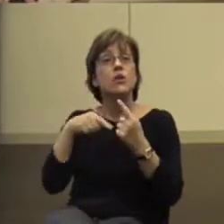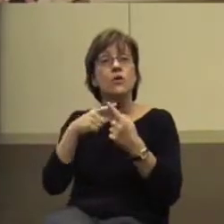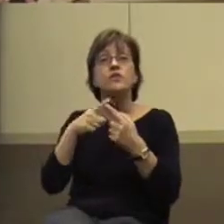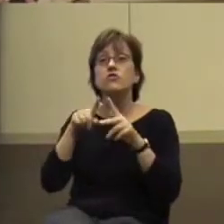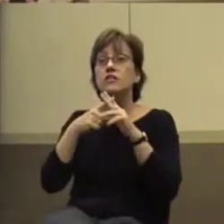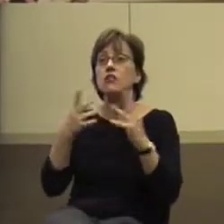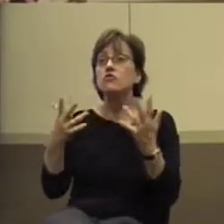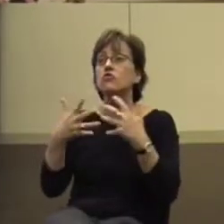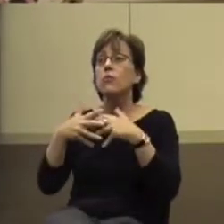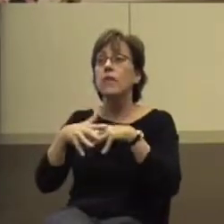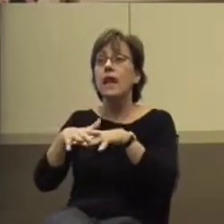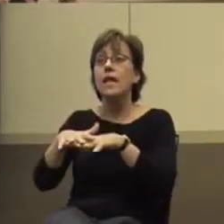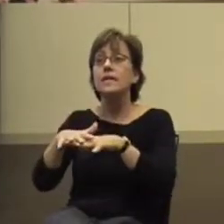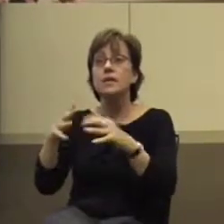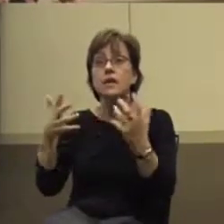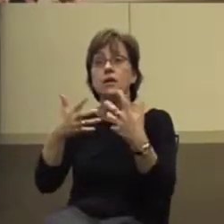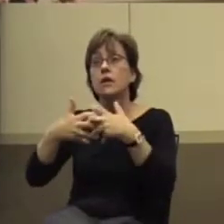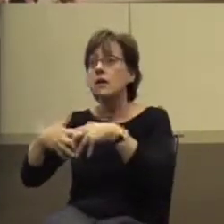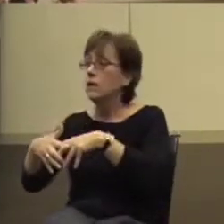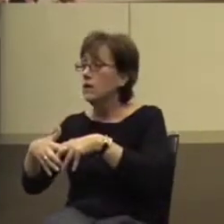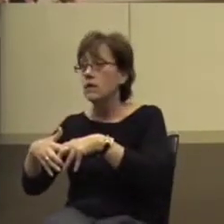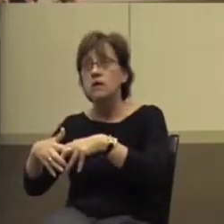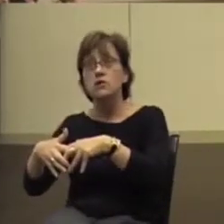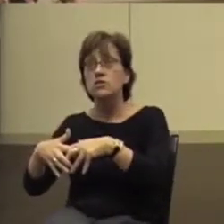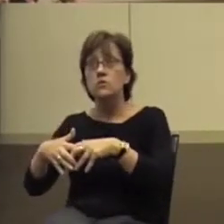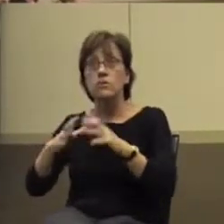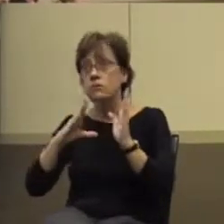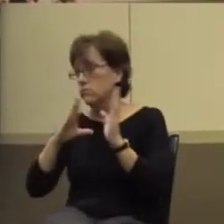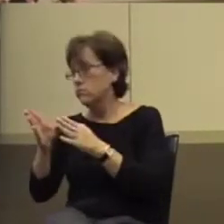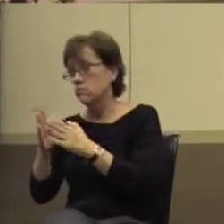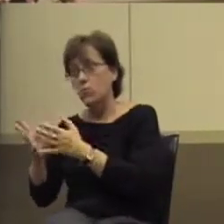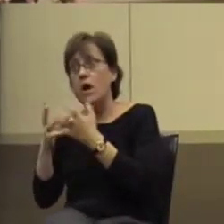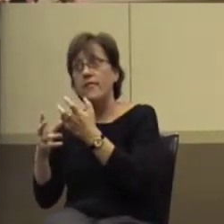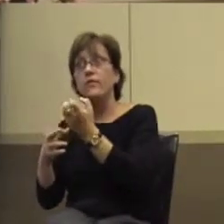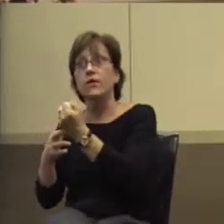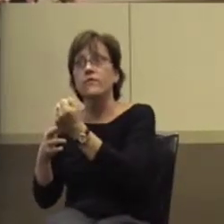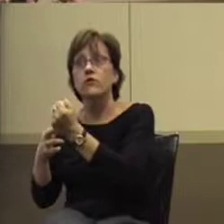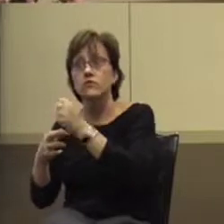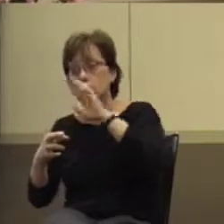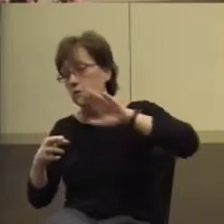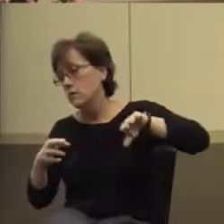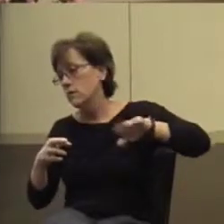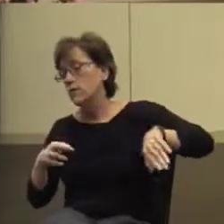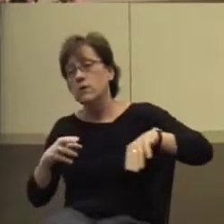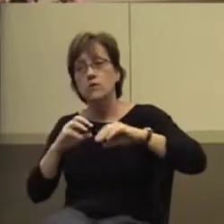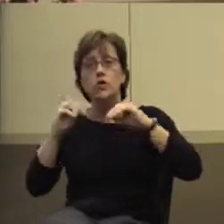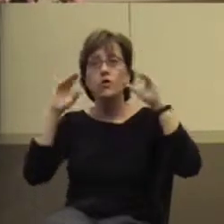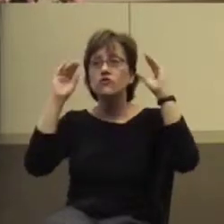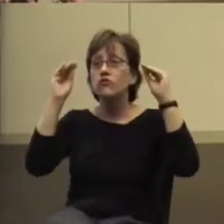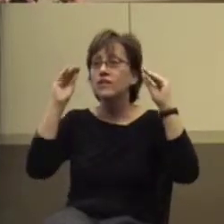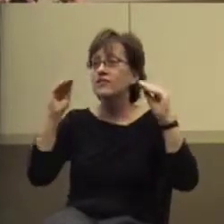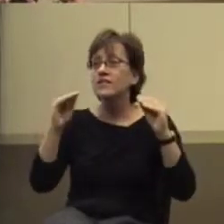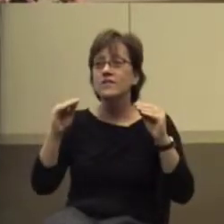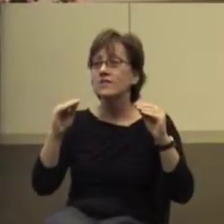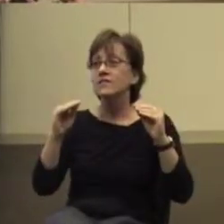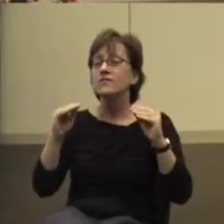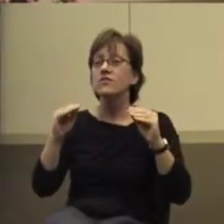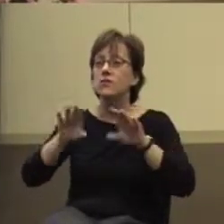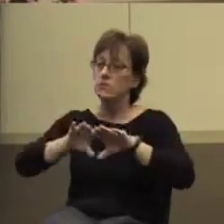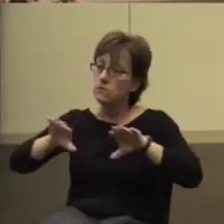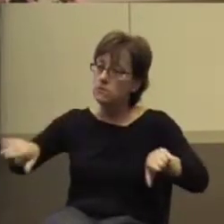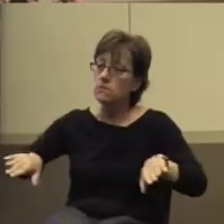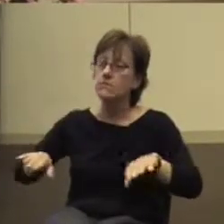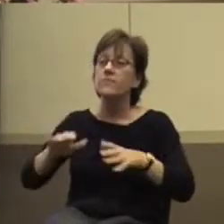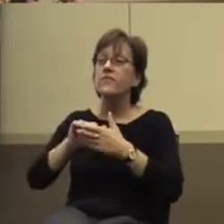started to blend it with her, she would pull towards the reinforcers, and she wouldn't get any instruction done. Okay, so that would be an